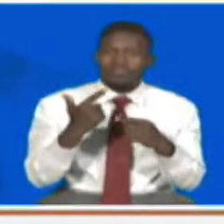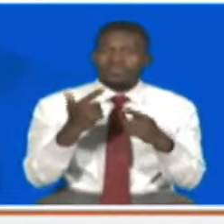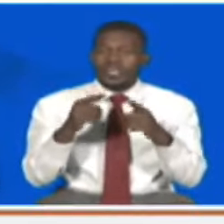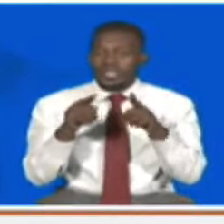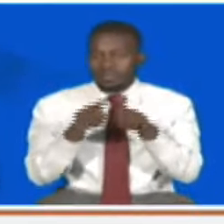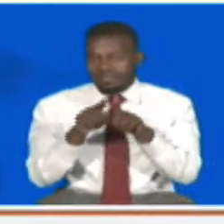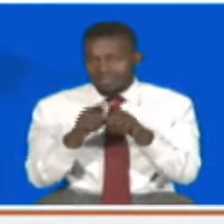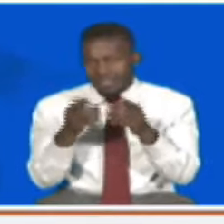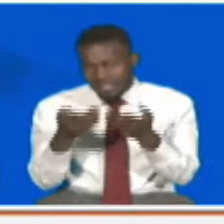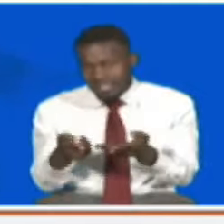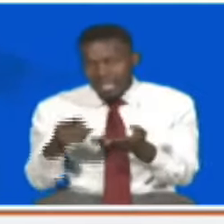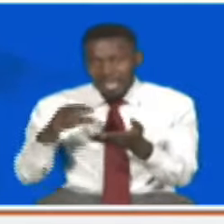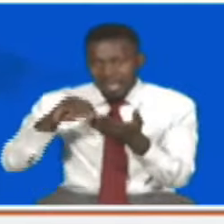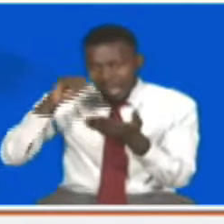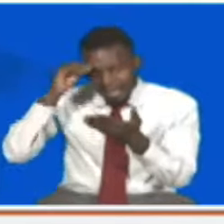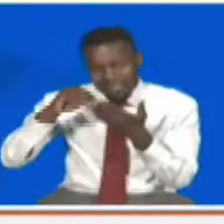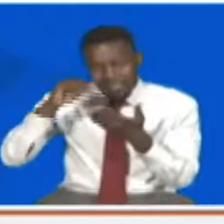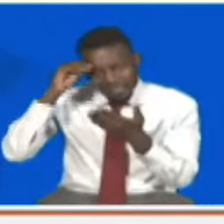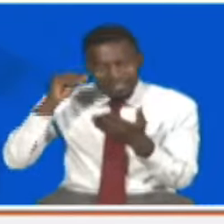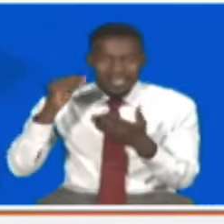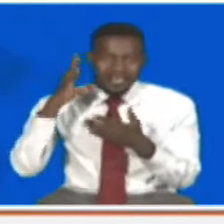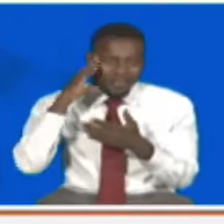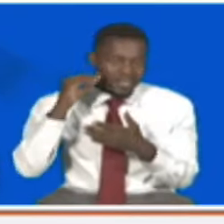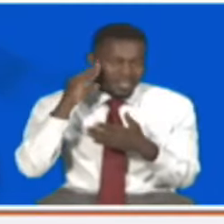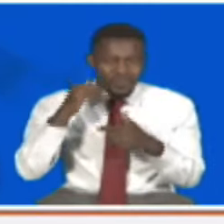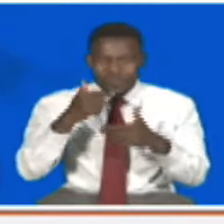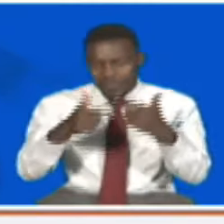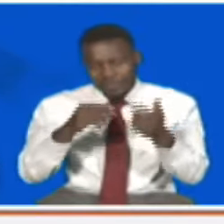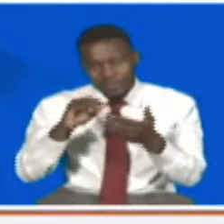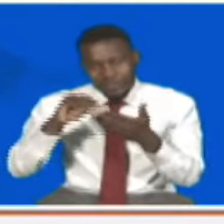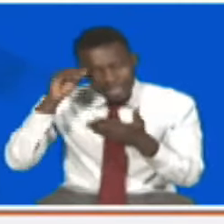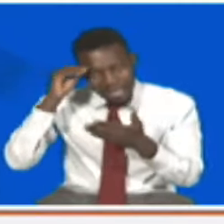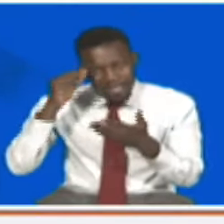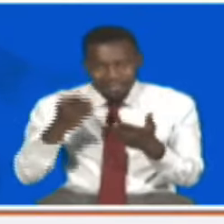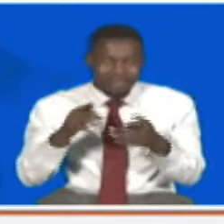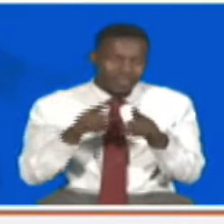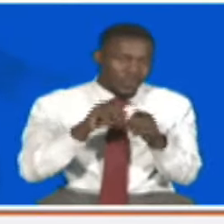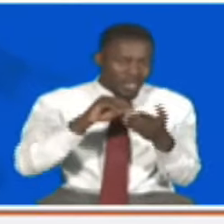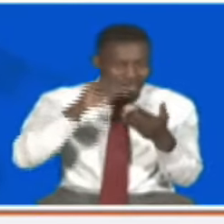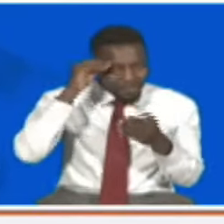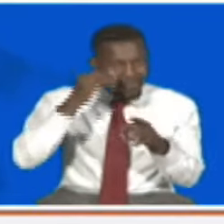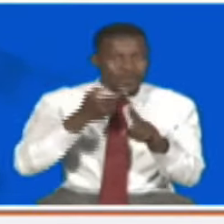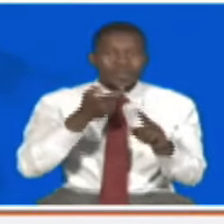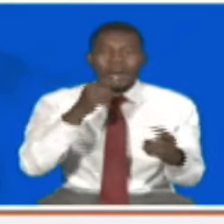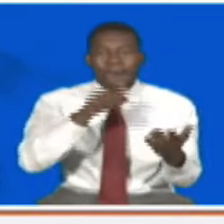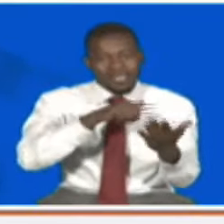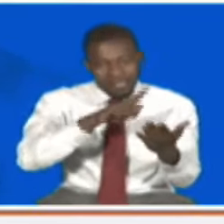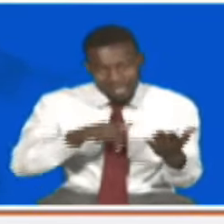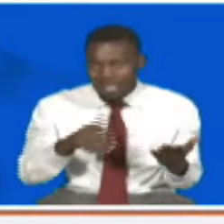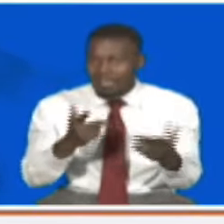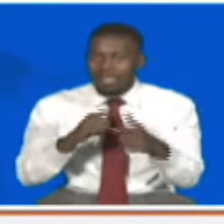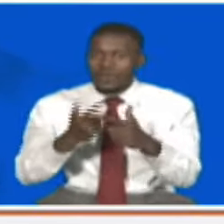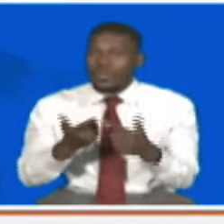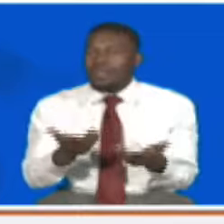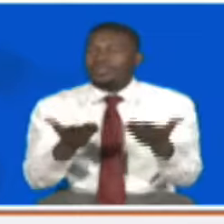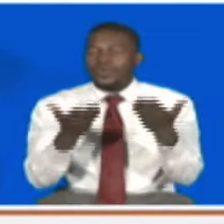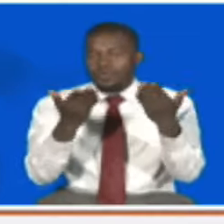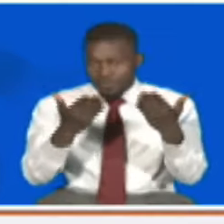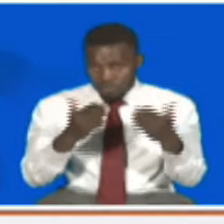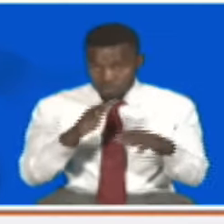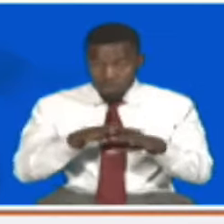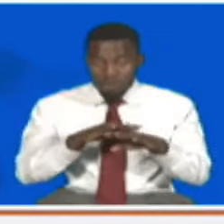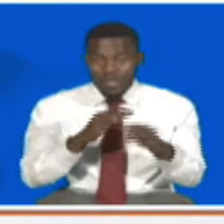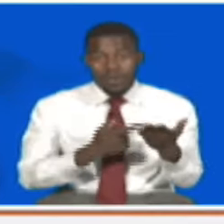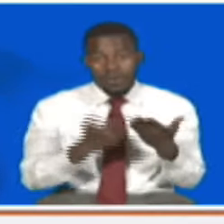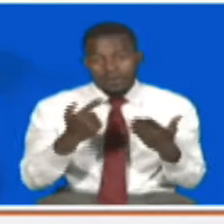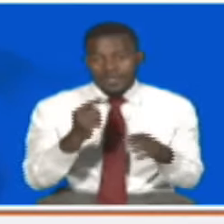learning experience for us. It's not normal, but we learn from our mistakes, and we have had a good week of training. Everybody is